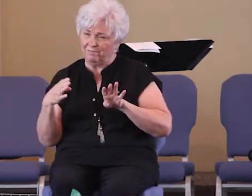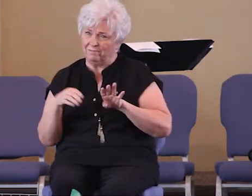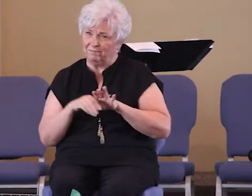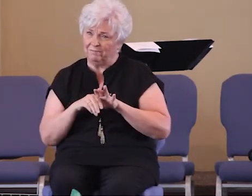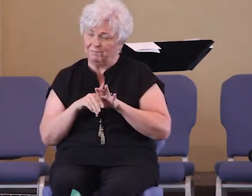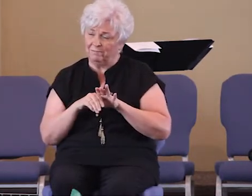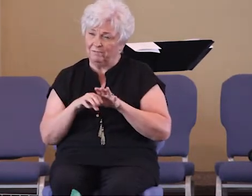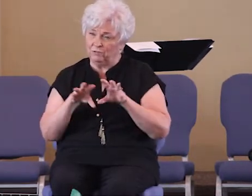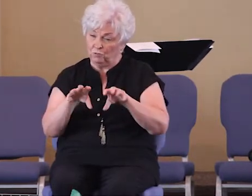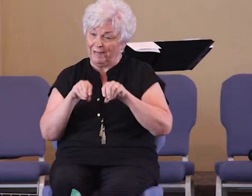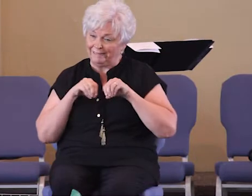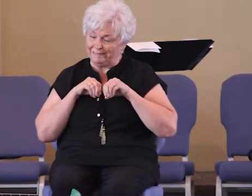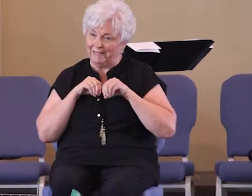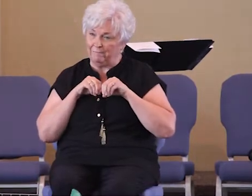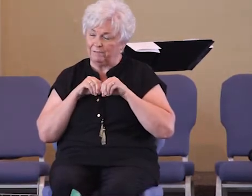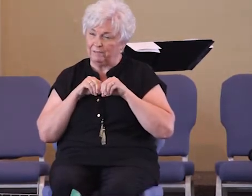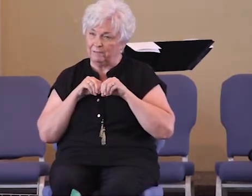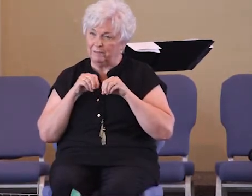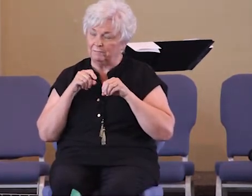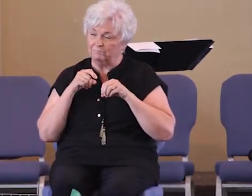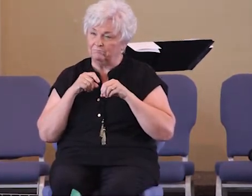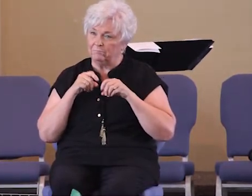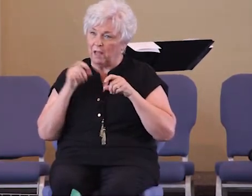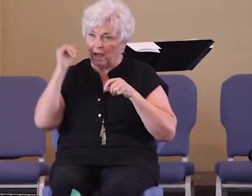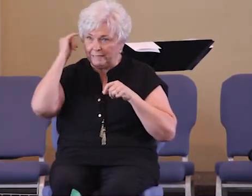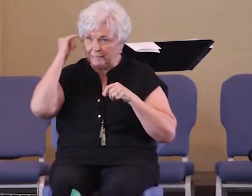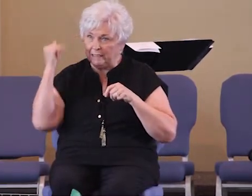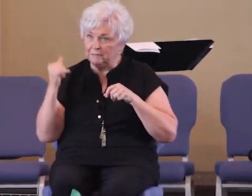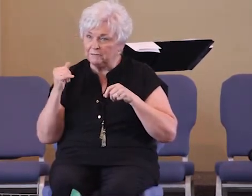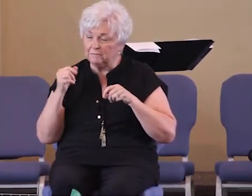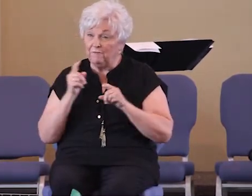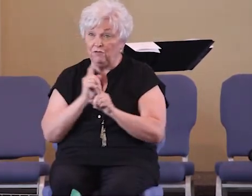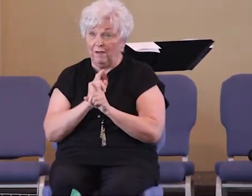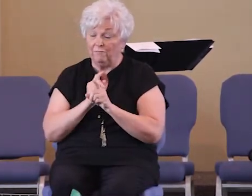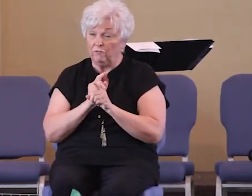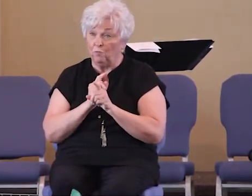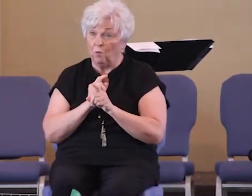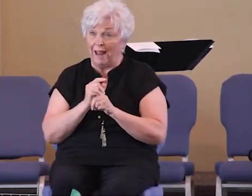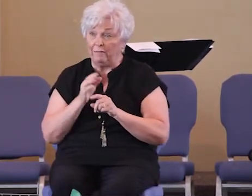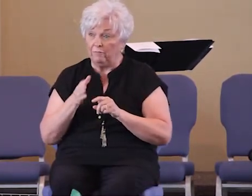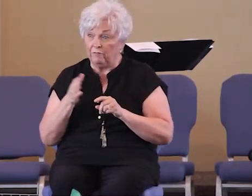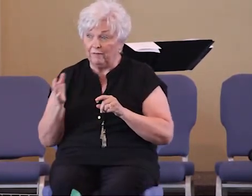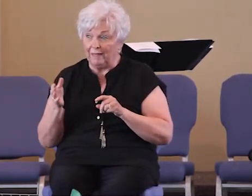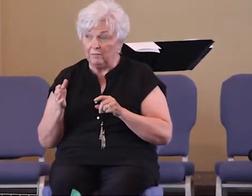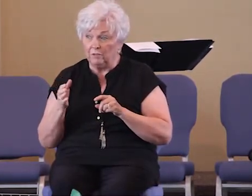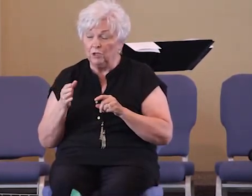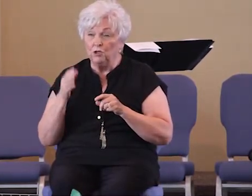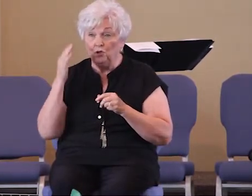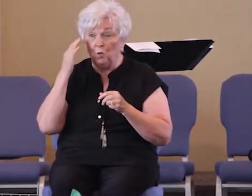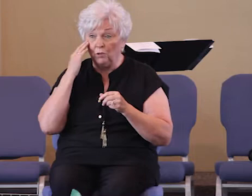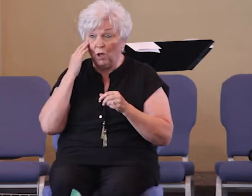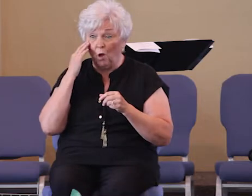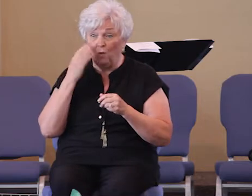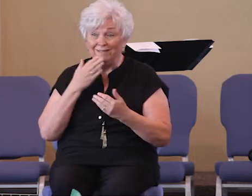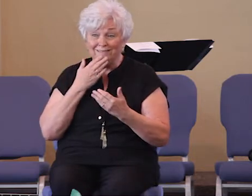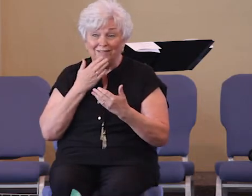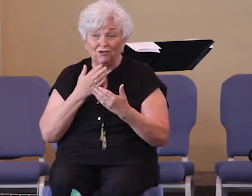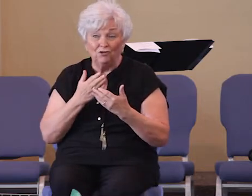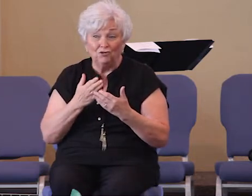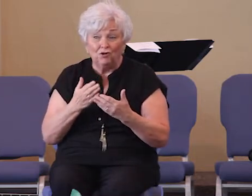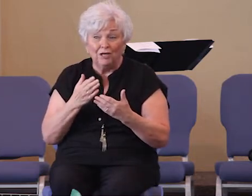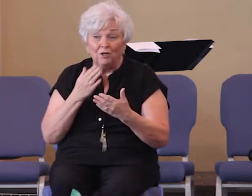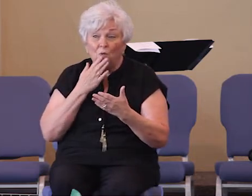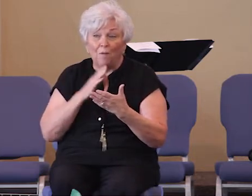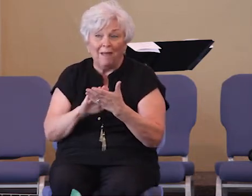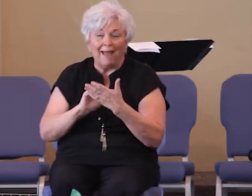And if you have the right filter on, you'll know whether or not it's a good suggestion or a bad suggestion. It never